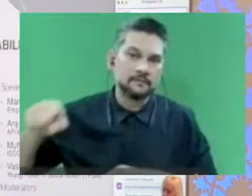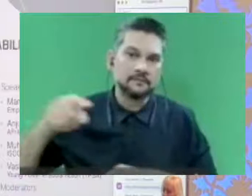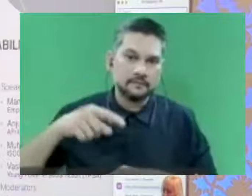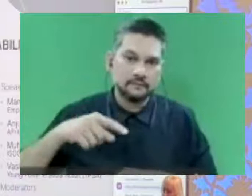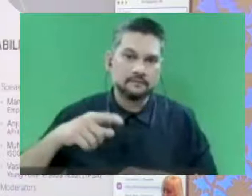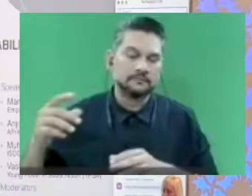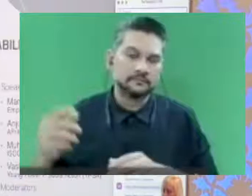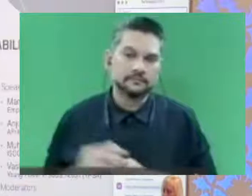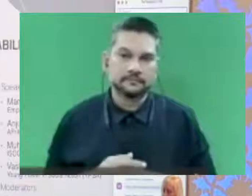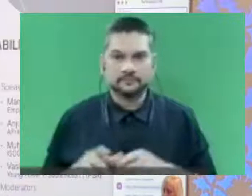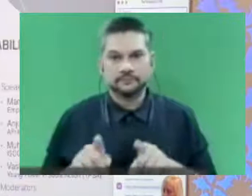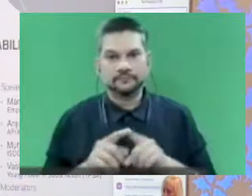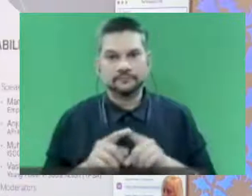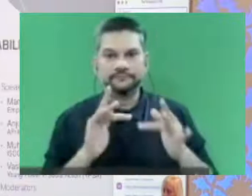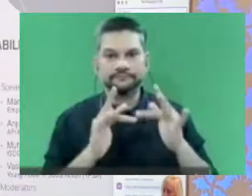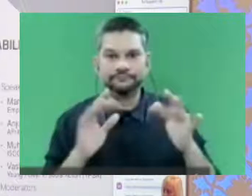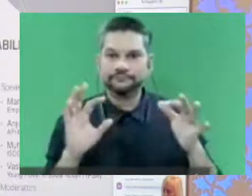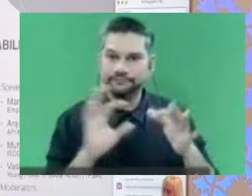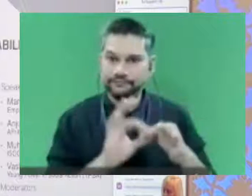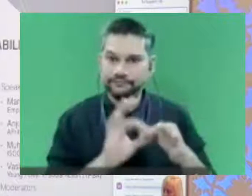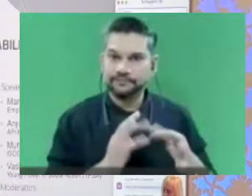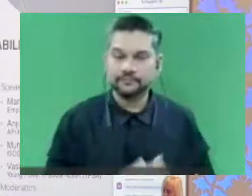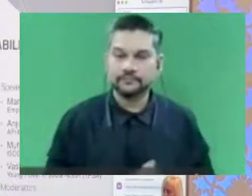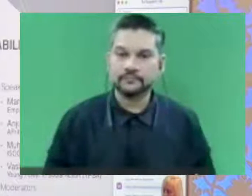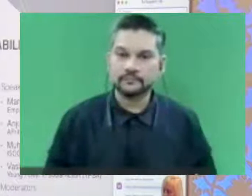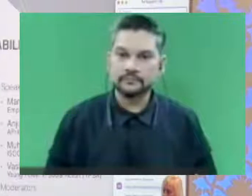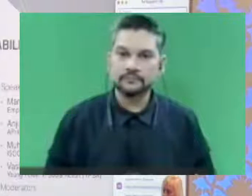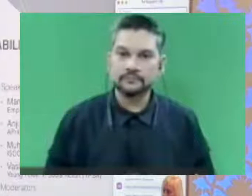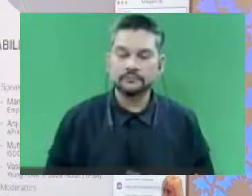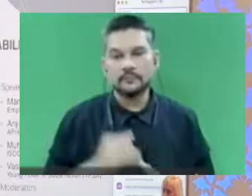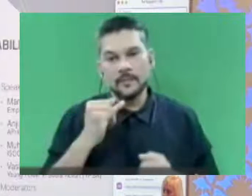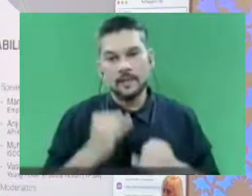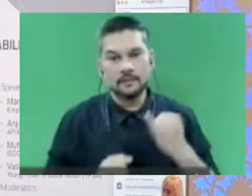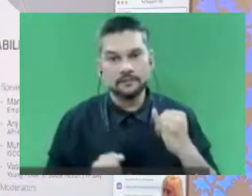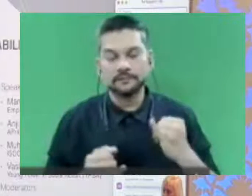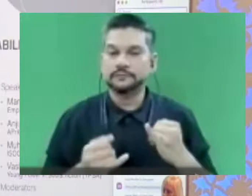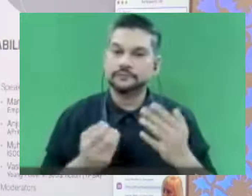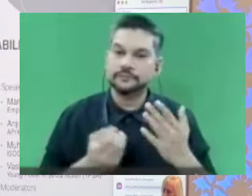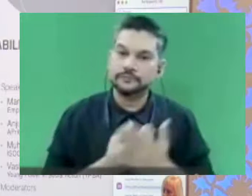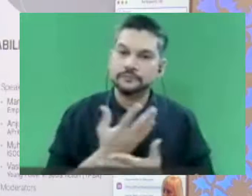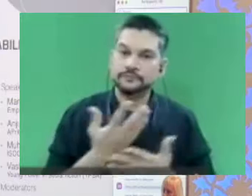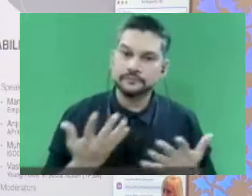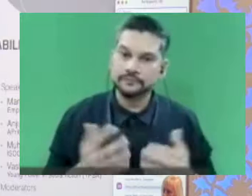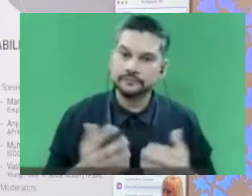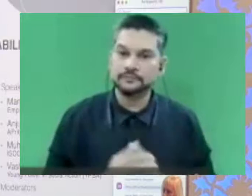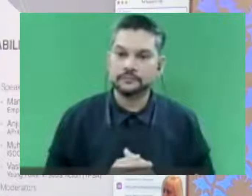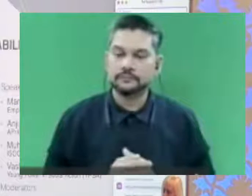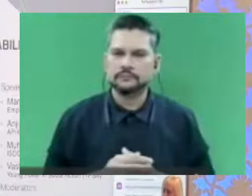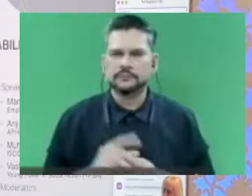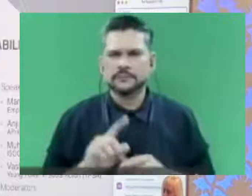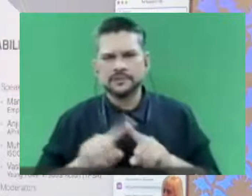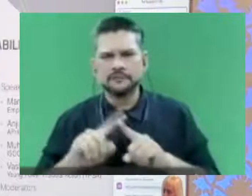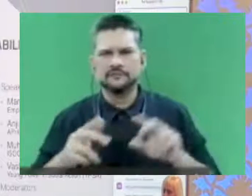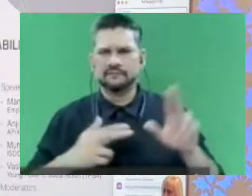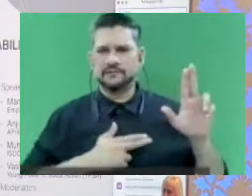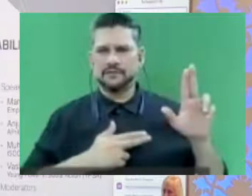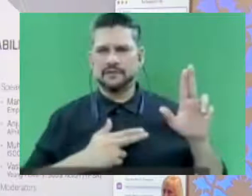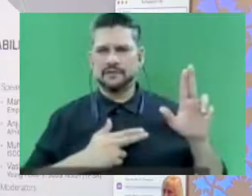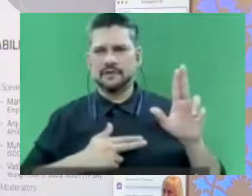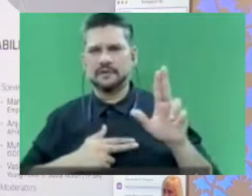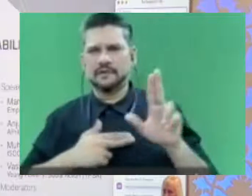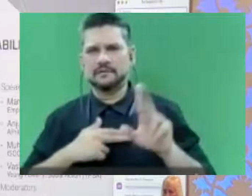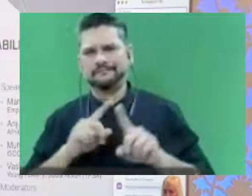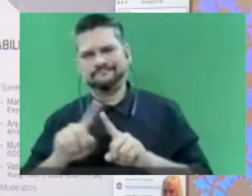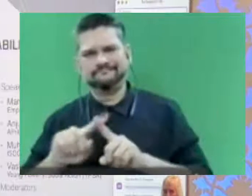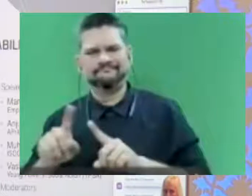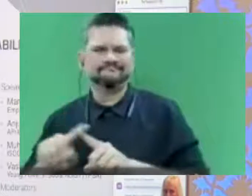the internet. Lastly, I would also like to point out that commitments are commitments